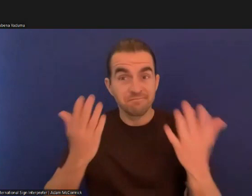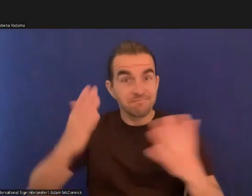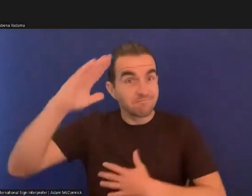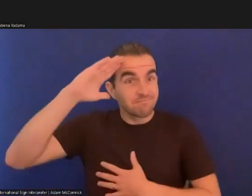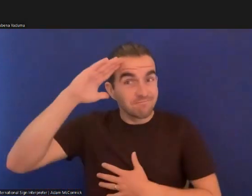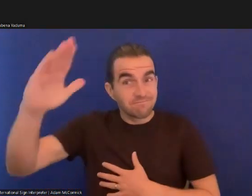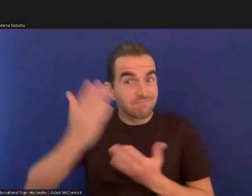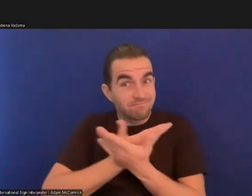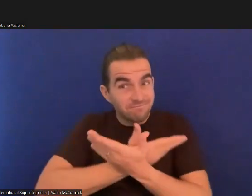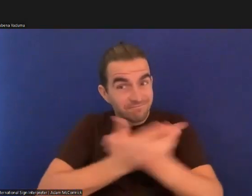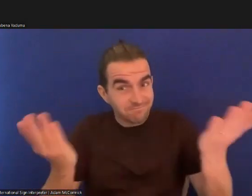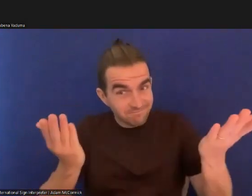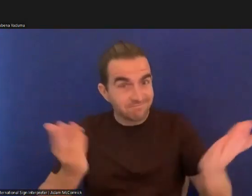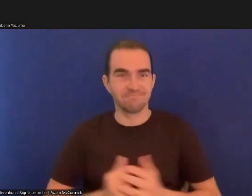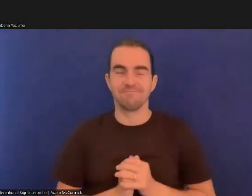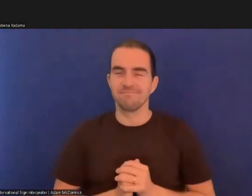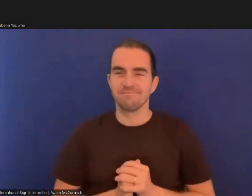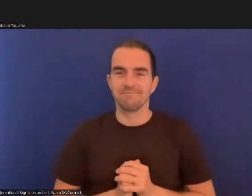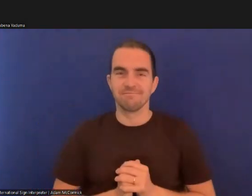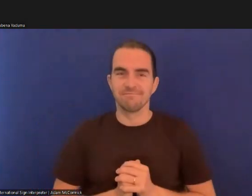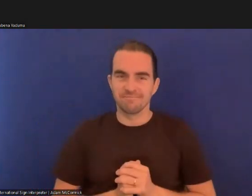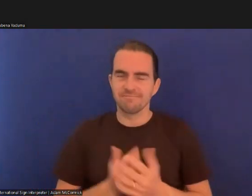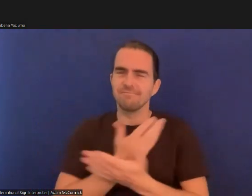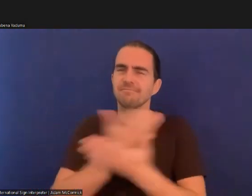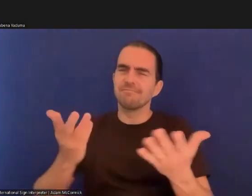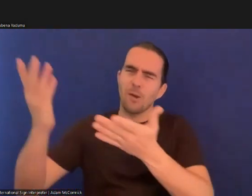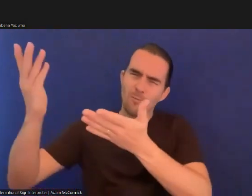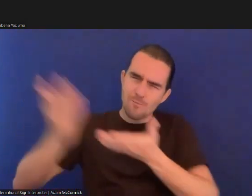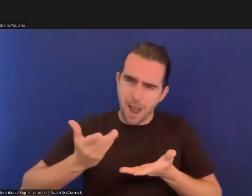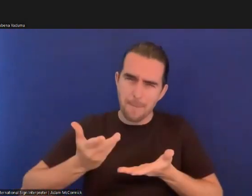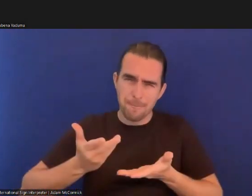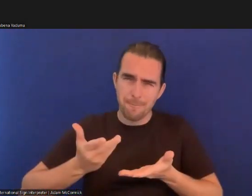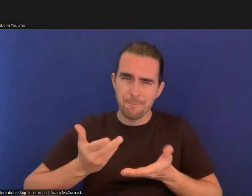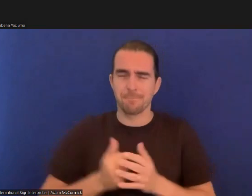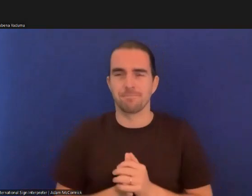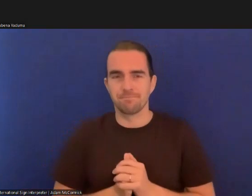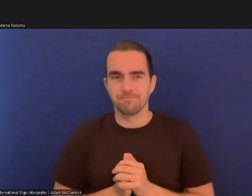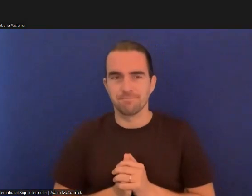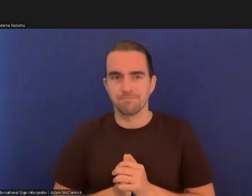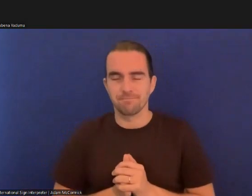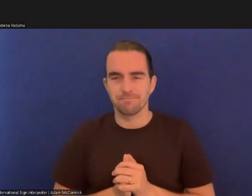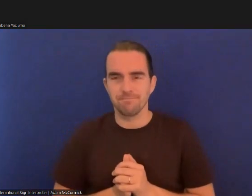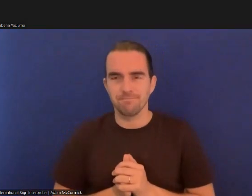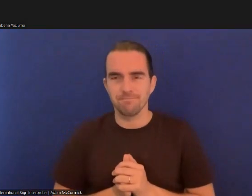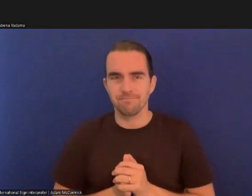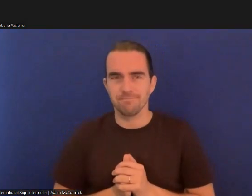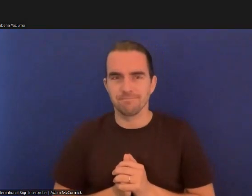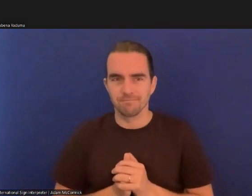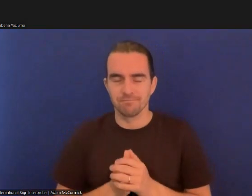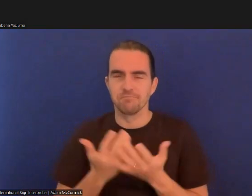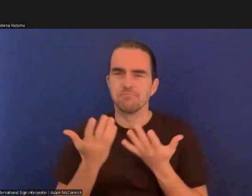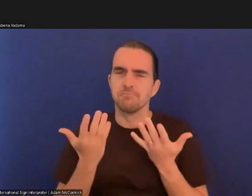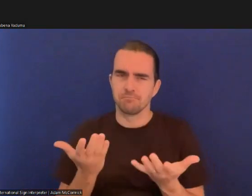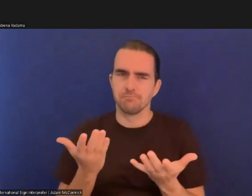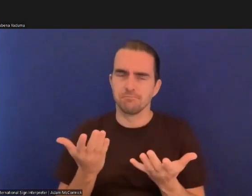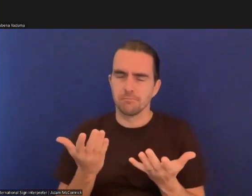You are welcome to the Safeguarding Resource and Support Hub webinar on